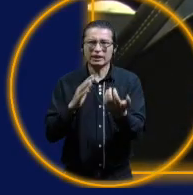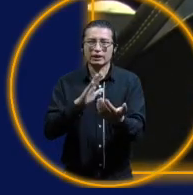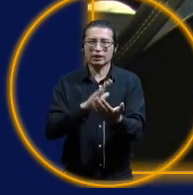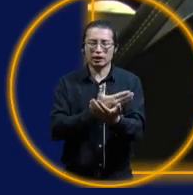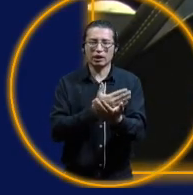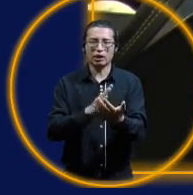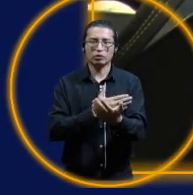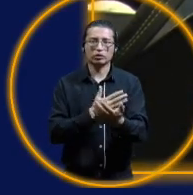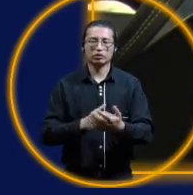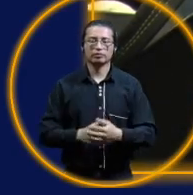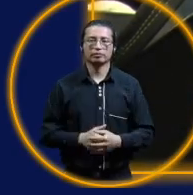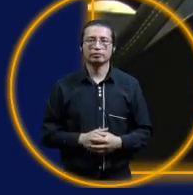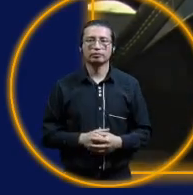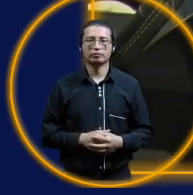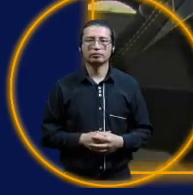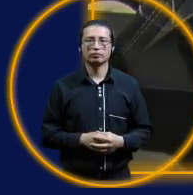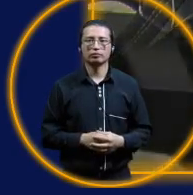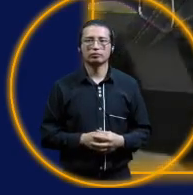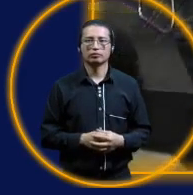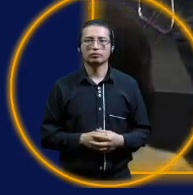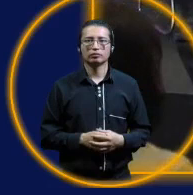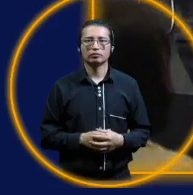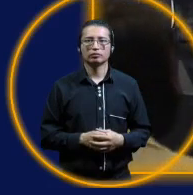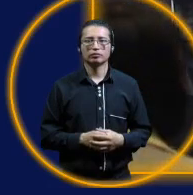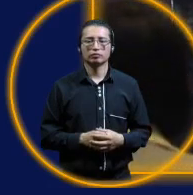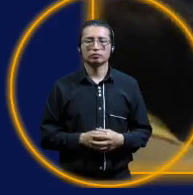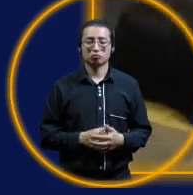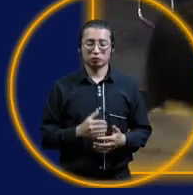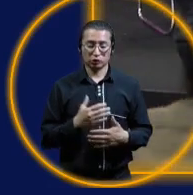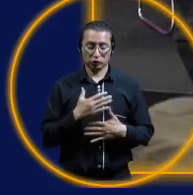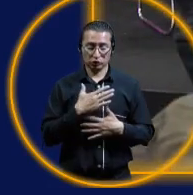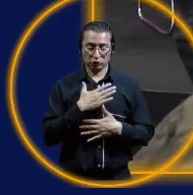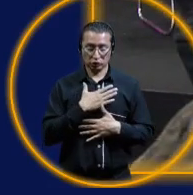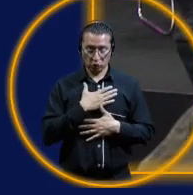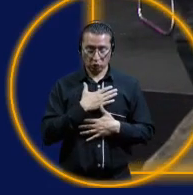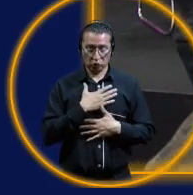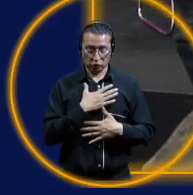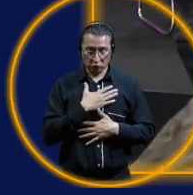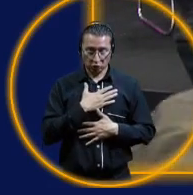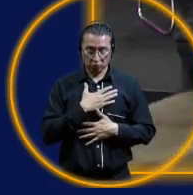Well, personally, I think that